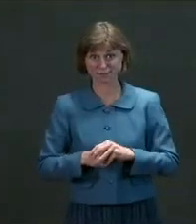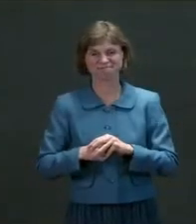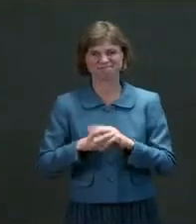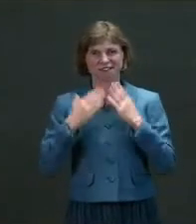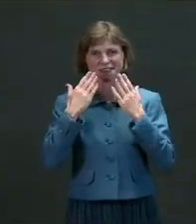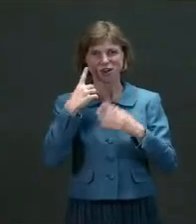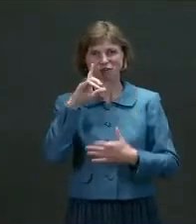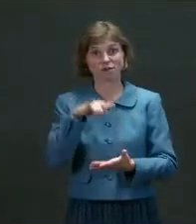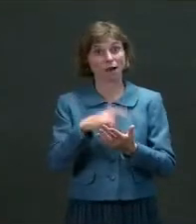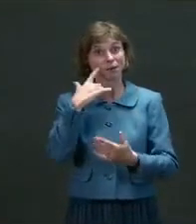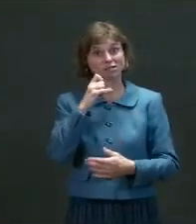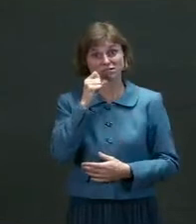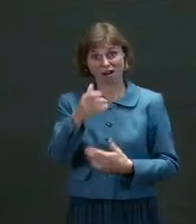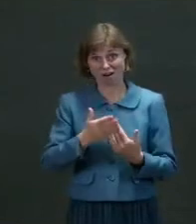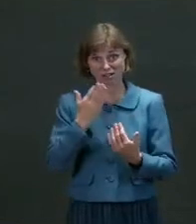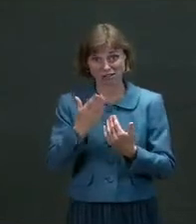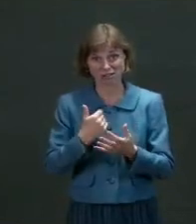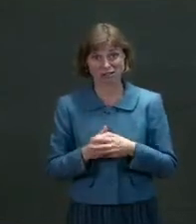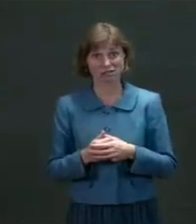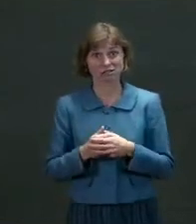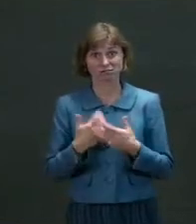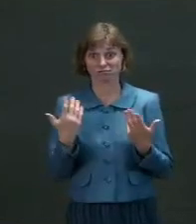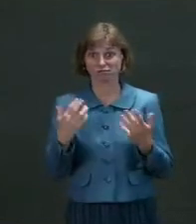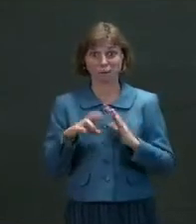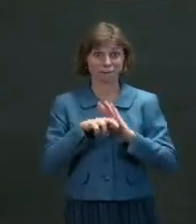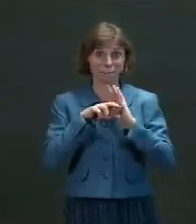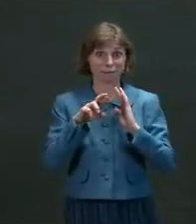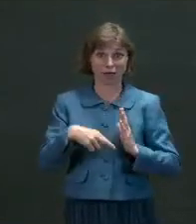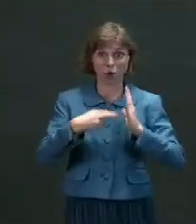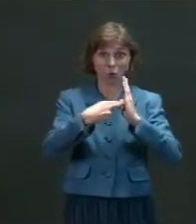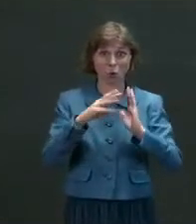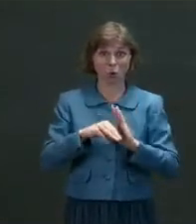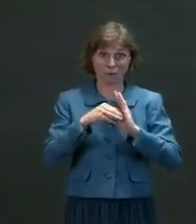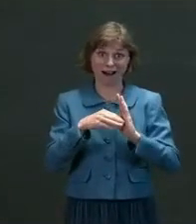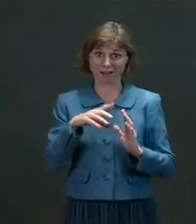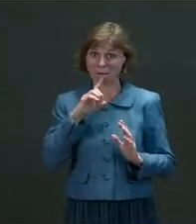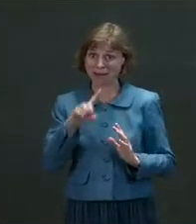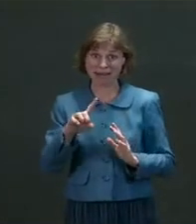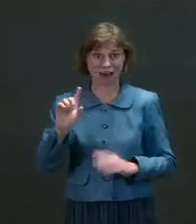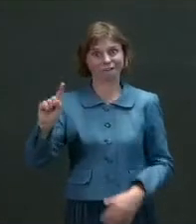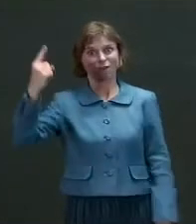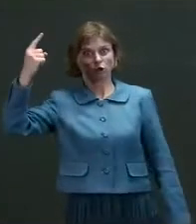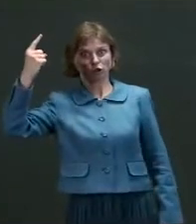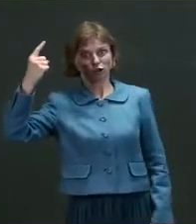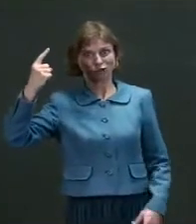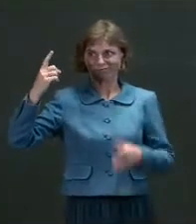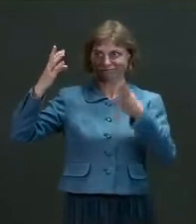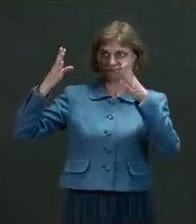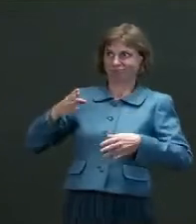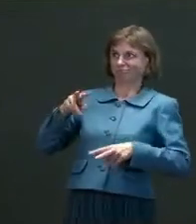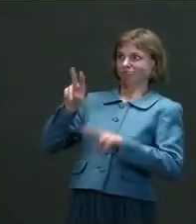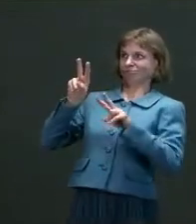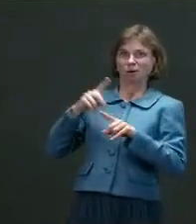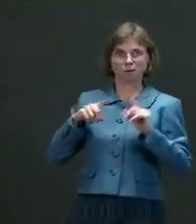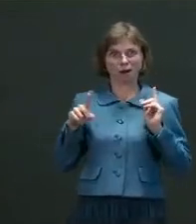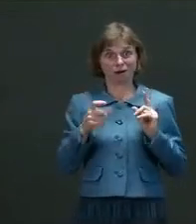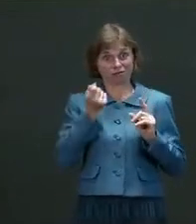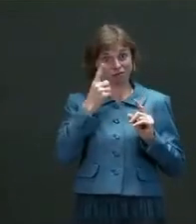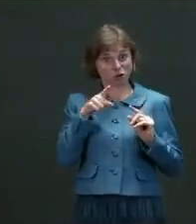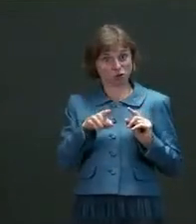you for that, because it's not easy being a role model and being one of the first. But that being said, you're a leader really in the